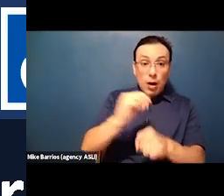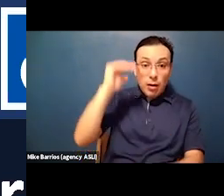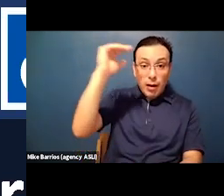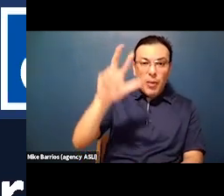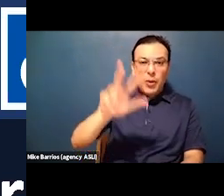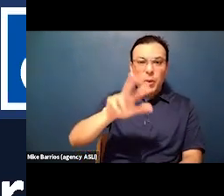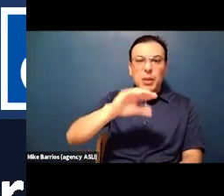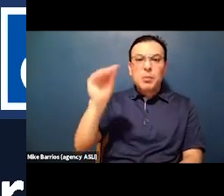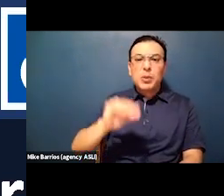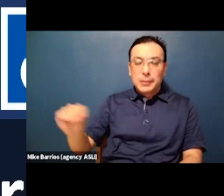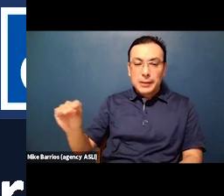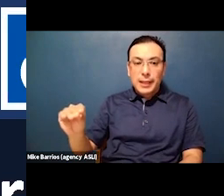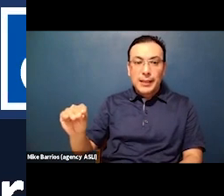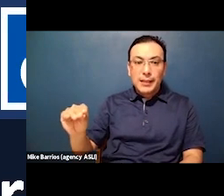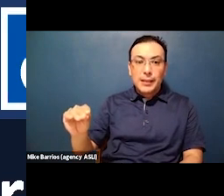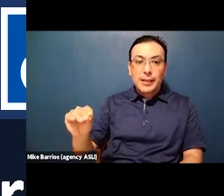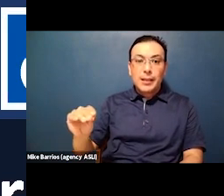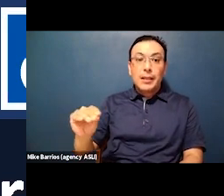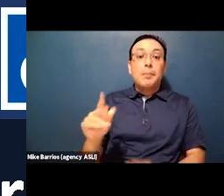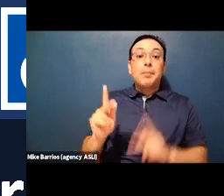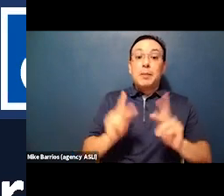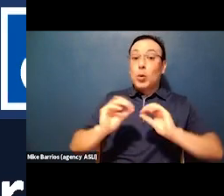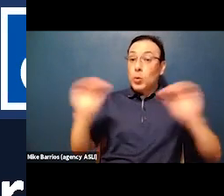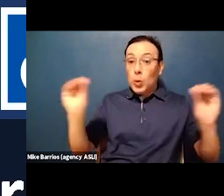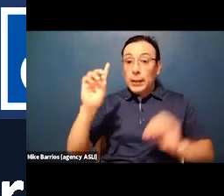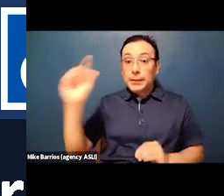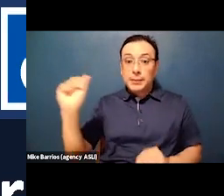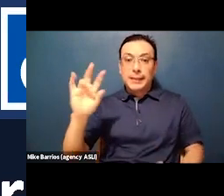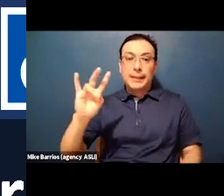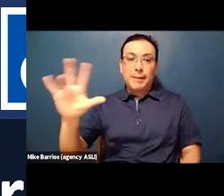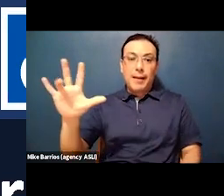pretty much a 200% increase there.